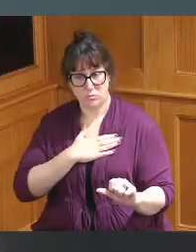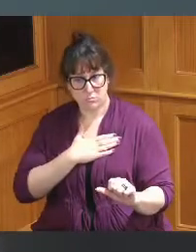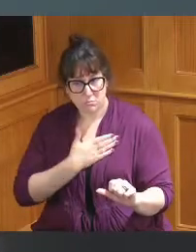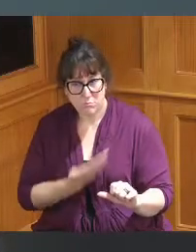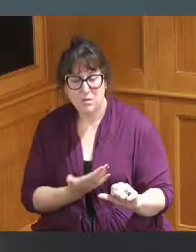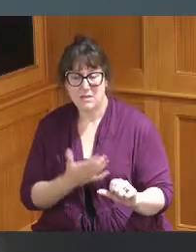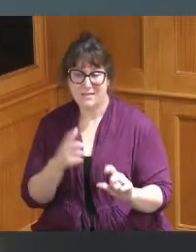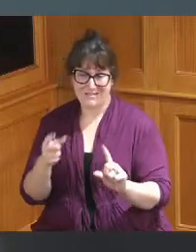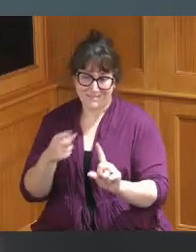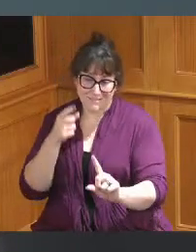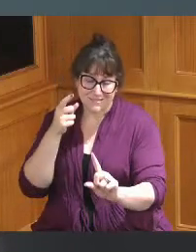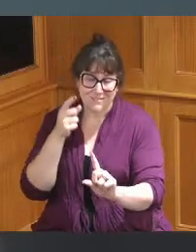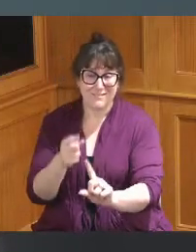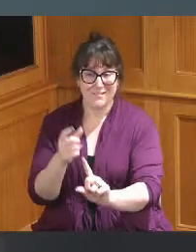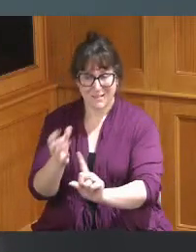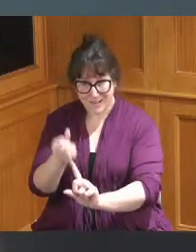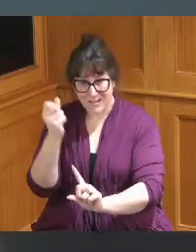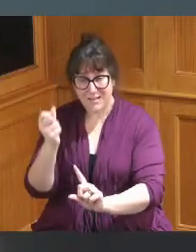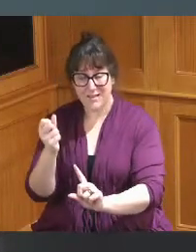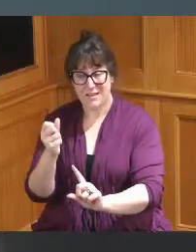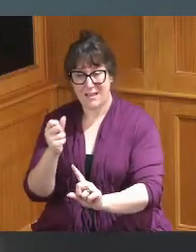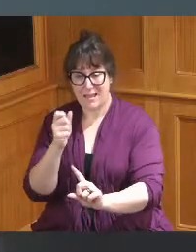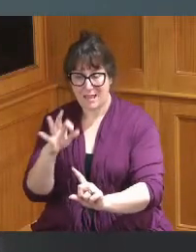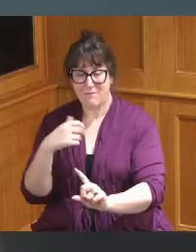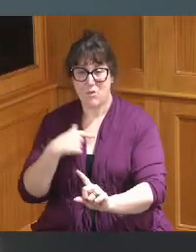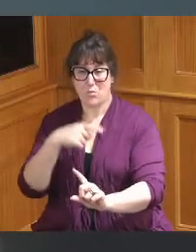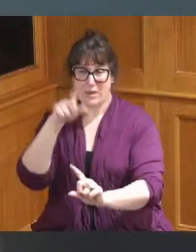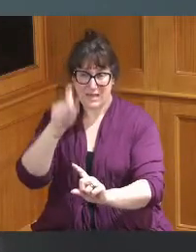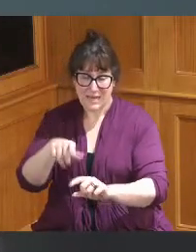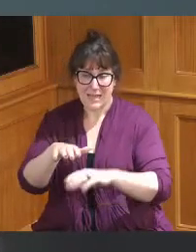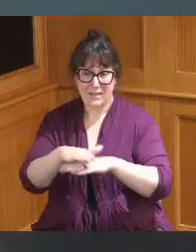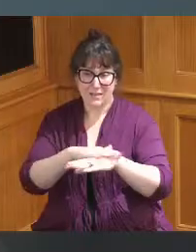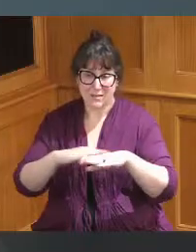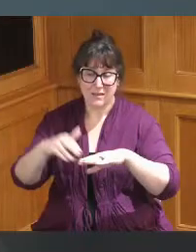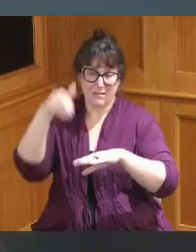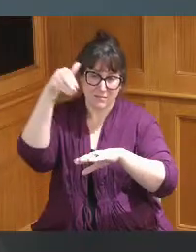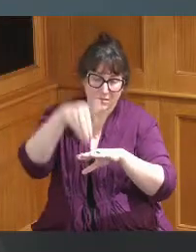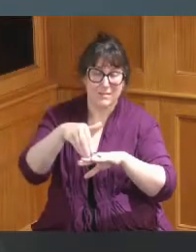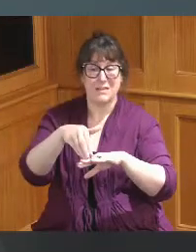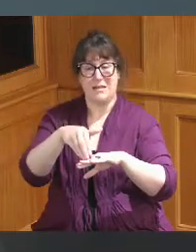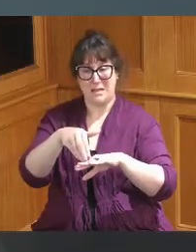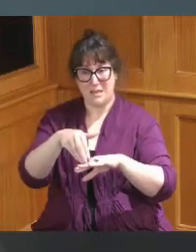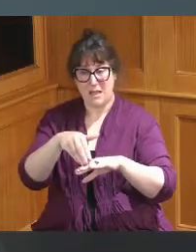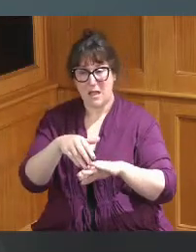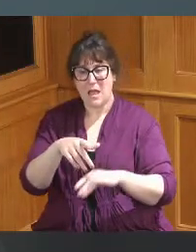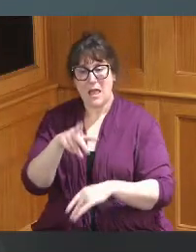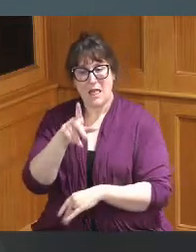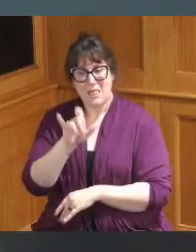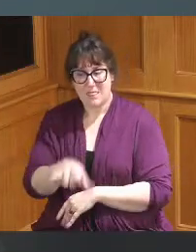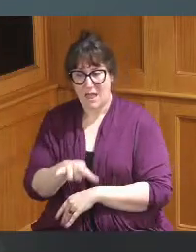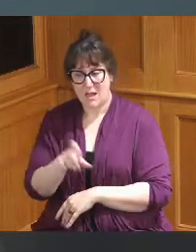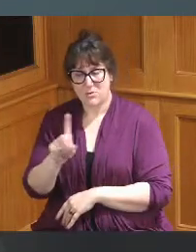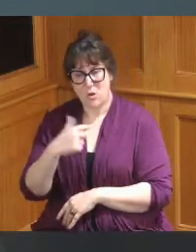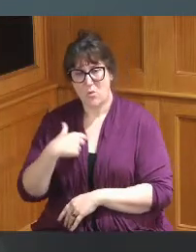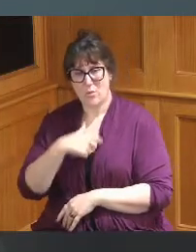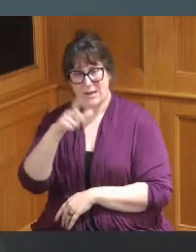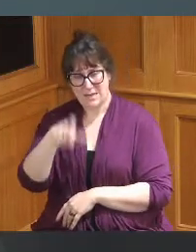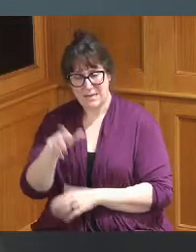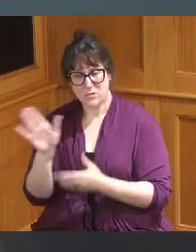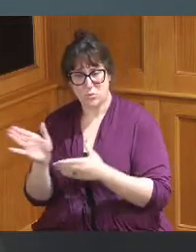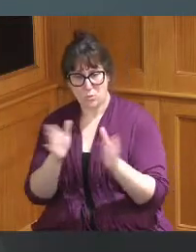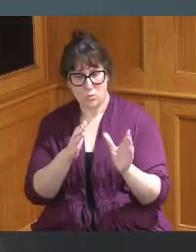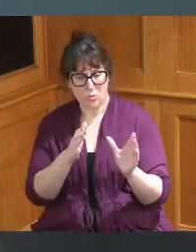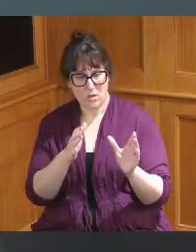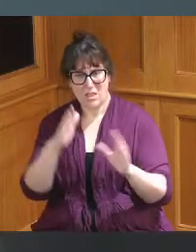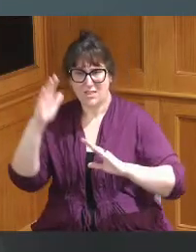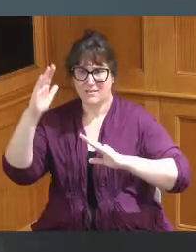whether or not we need impervious surface fee, that's where we need to go. I know they're at the top of the chain, but